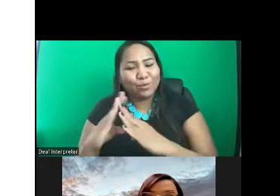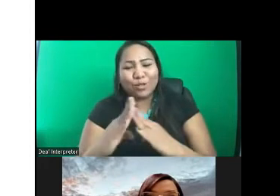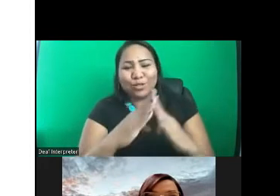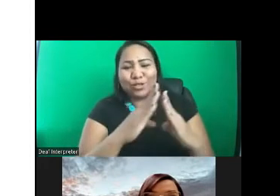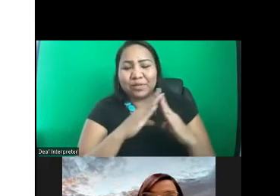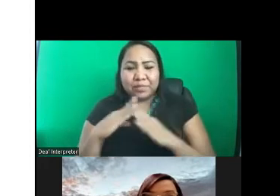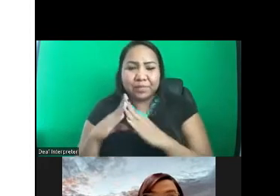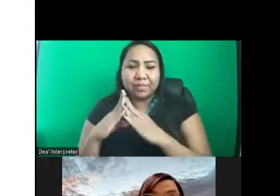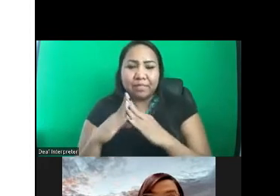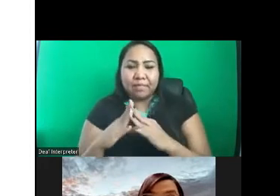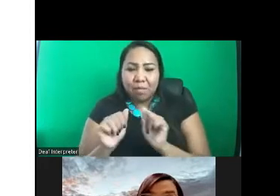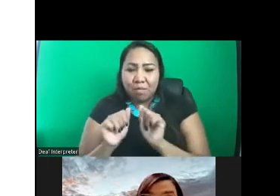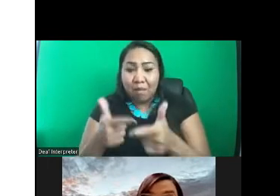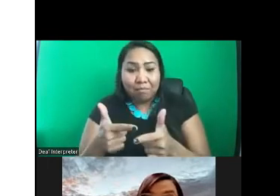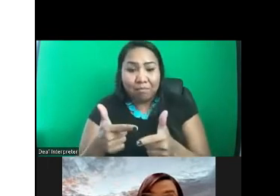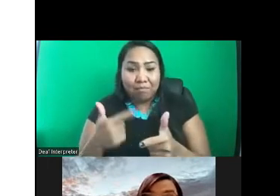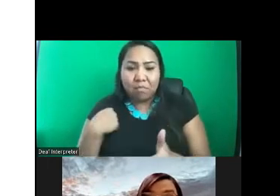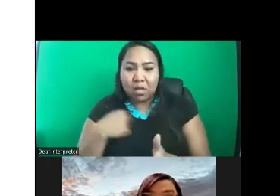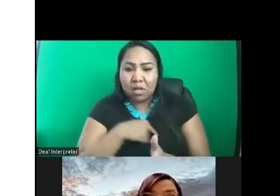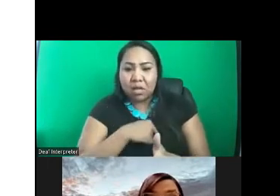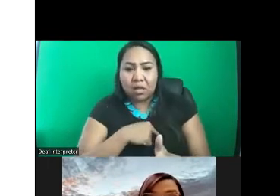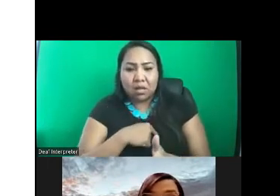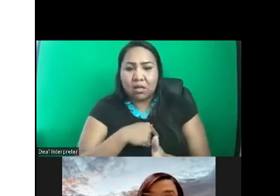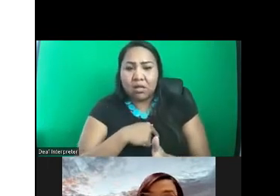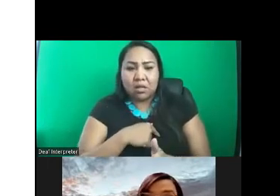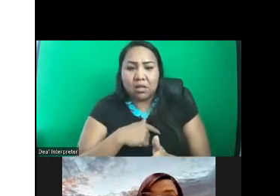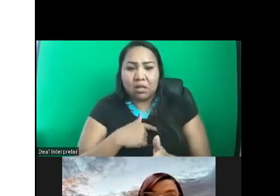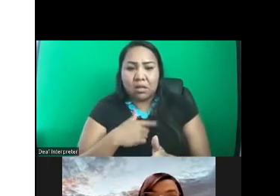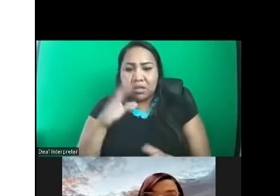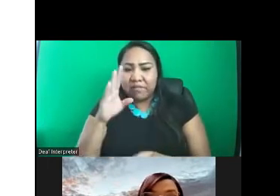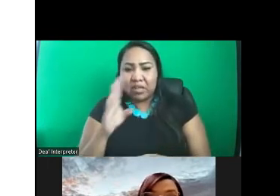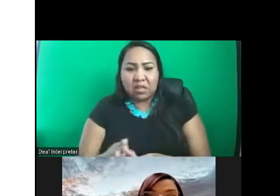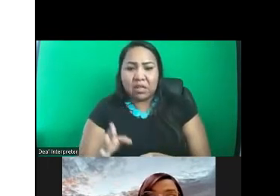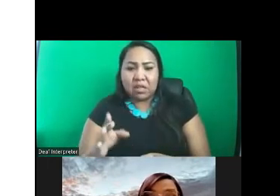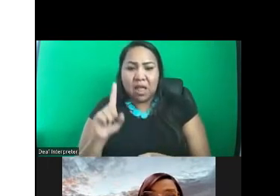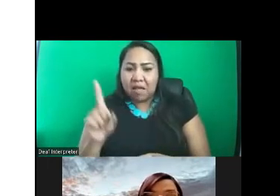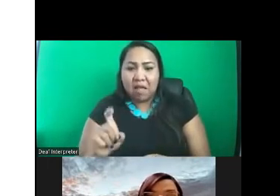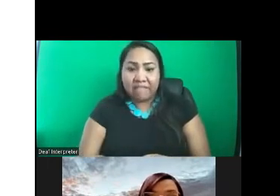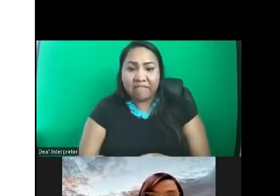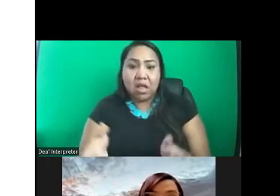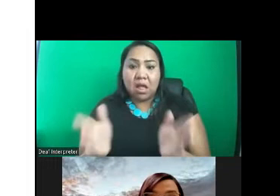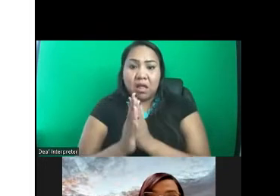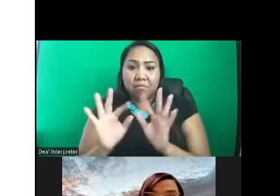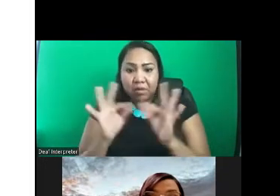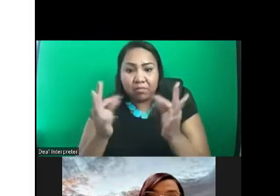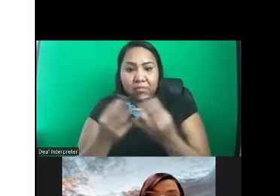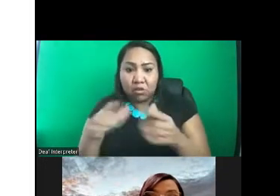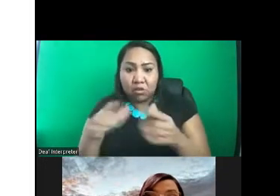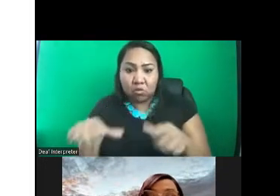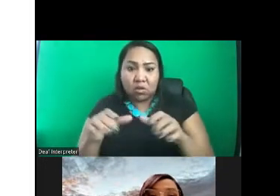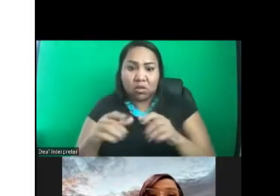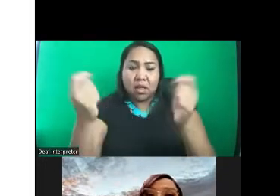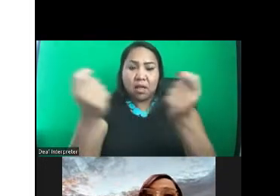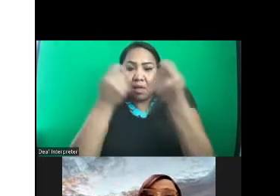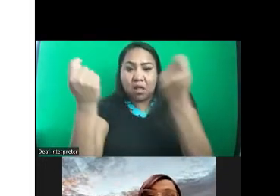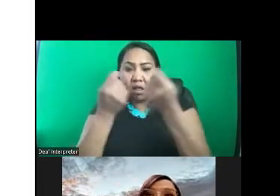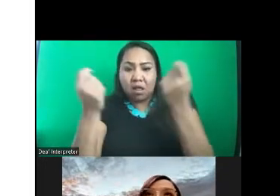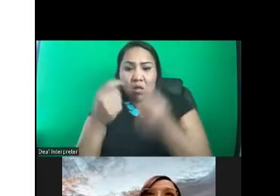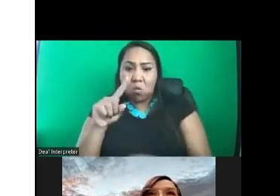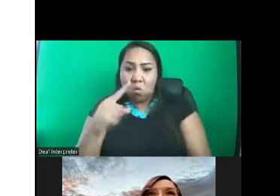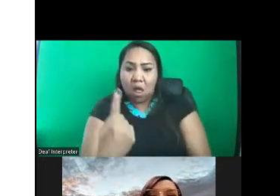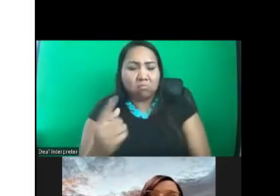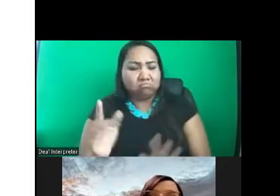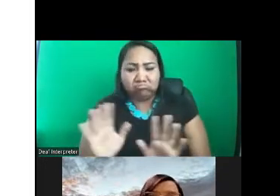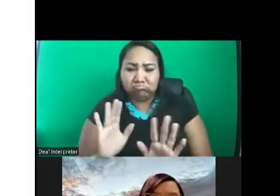a time when a family has to carry out a ceremony or something that is going on within the family alone. There's always